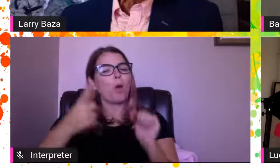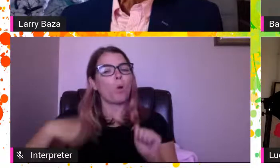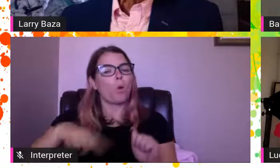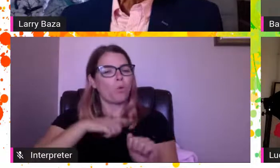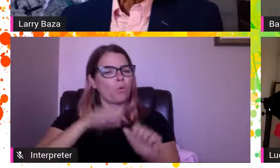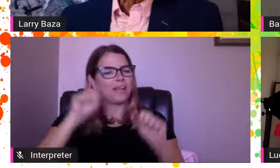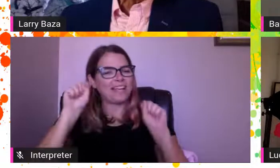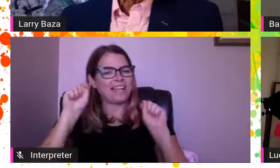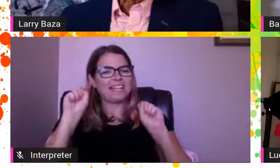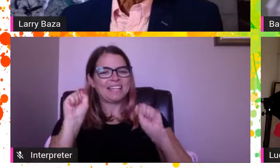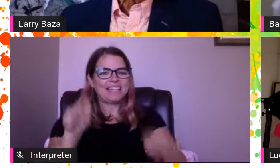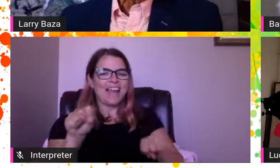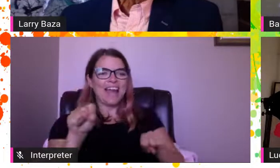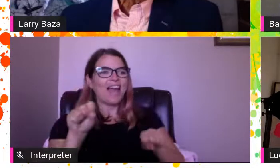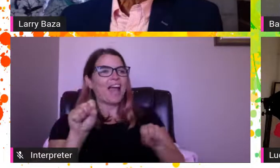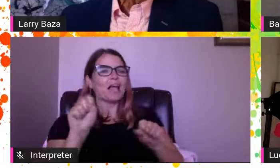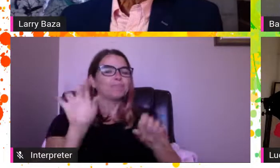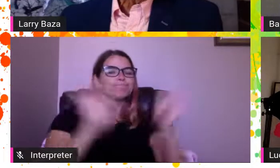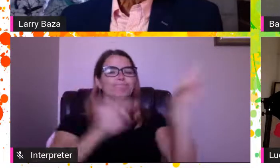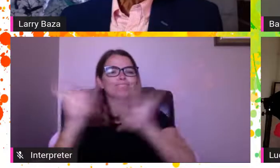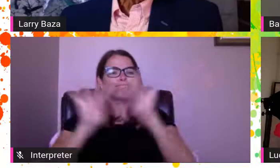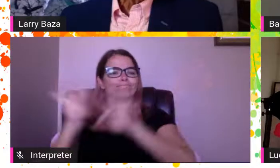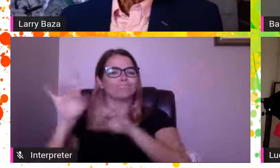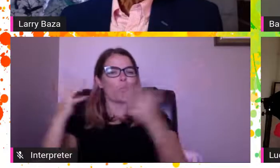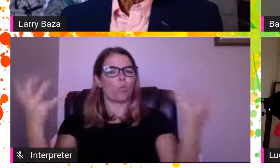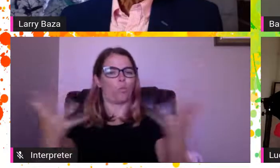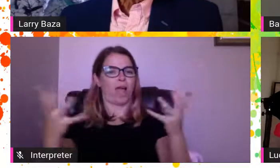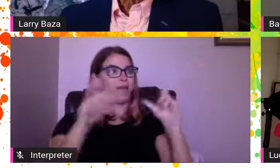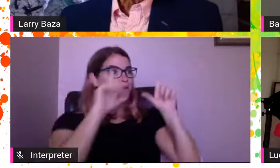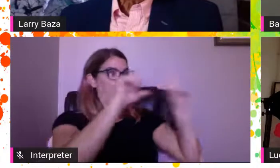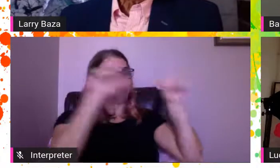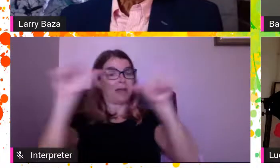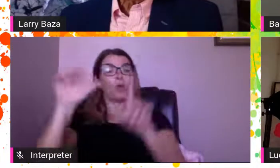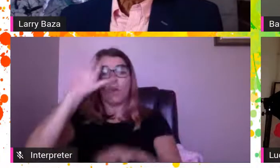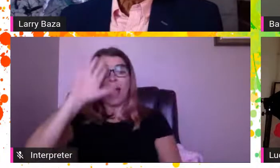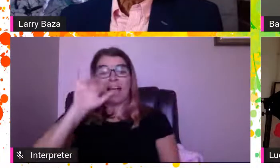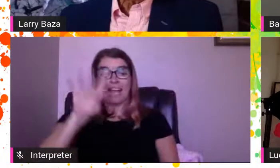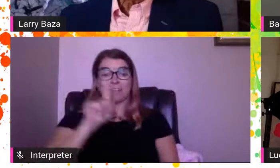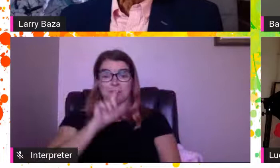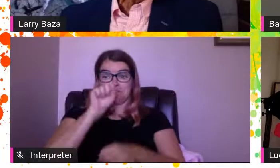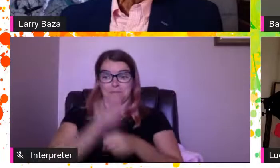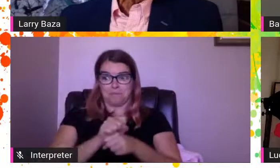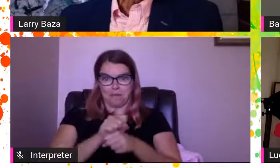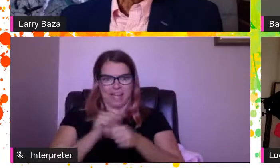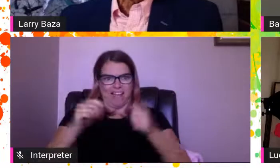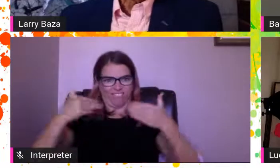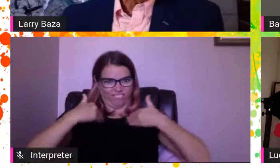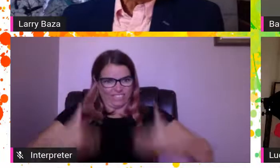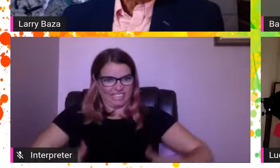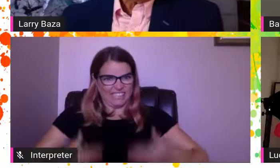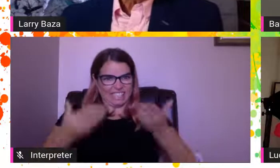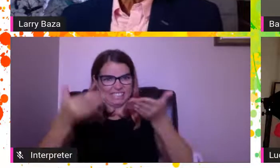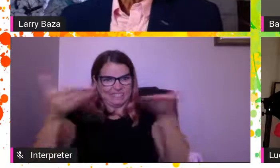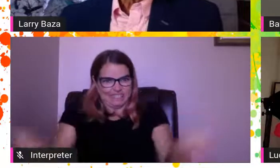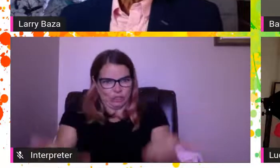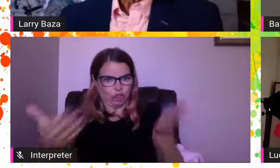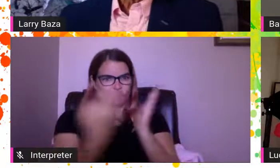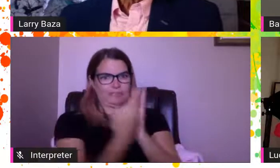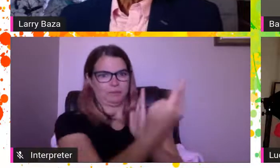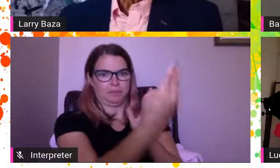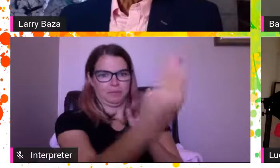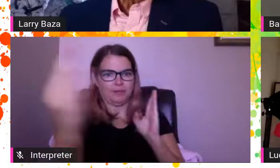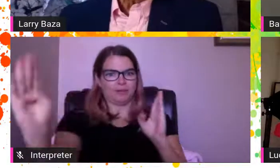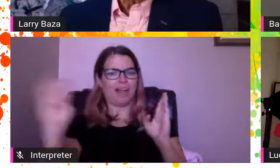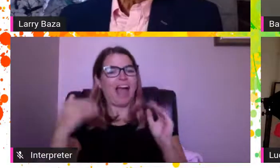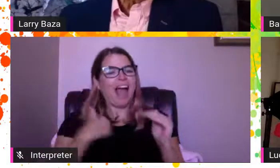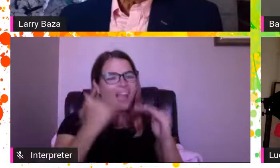can be involved, you know, if you're curating an actual show that's going to take place physically in the gallery space, there are restrictions, of